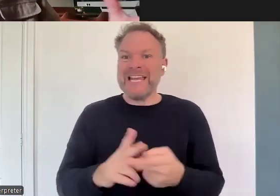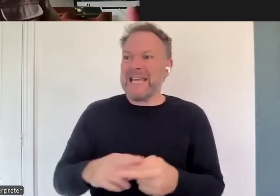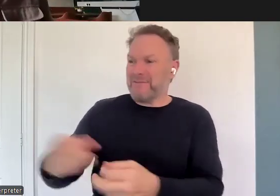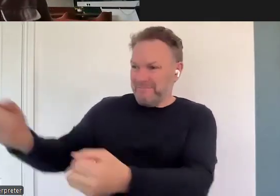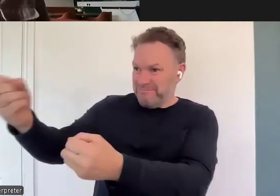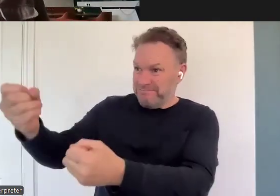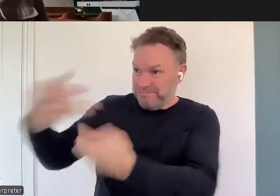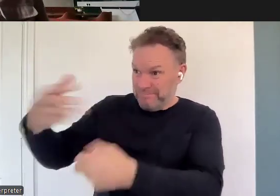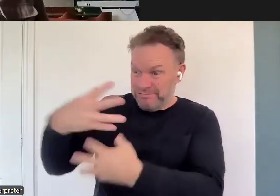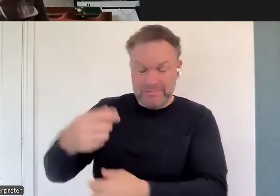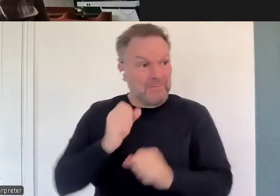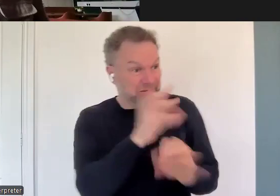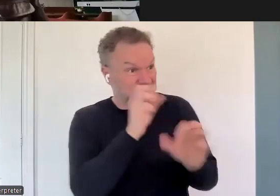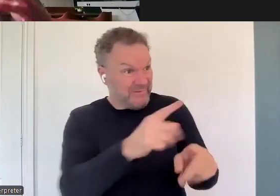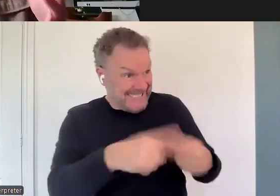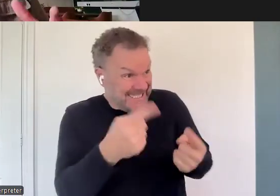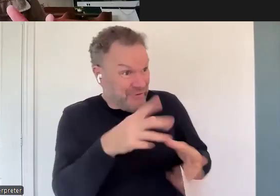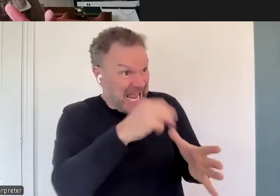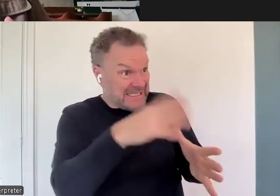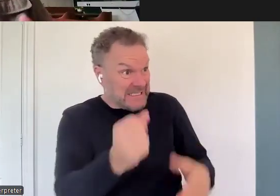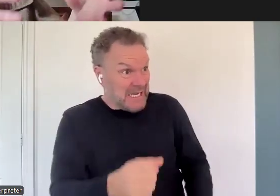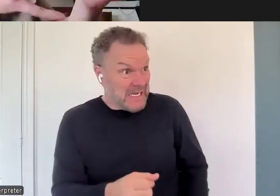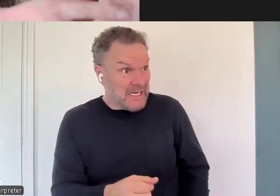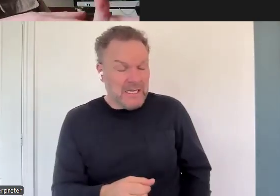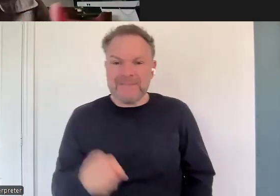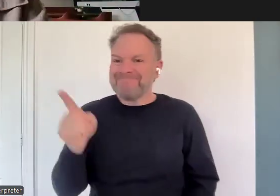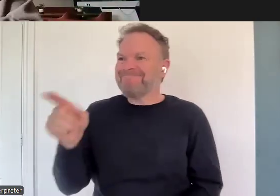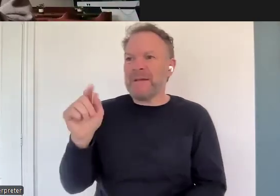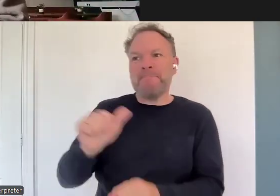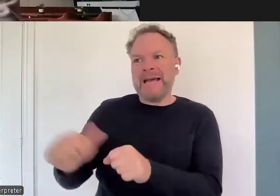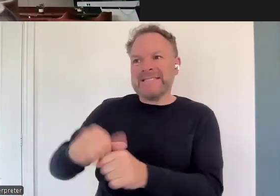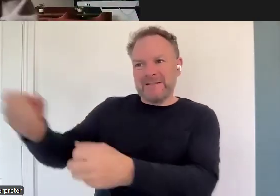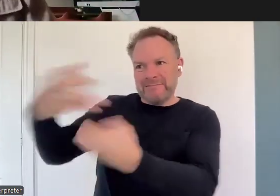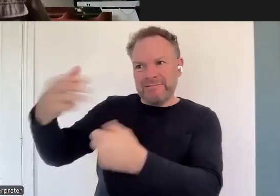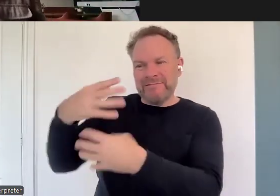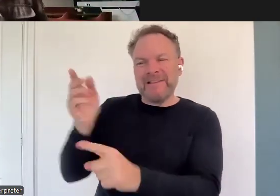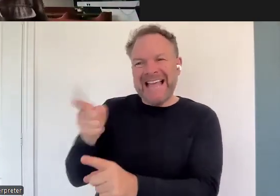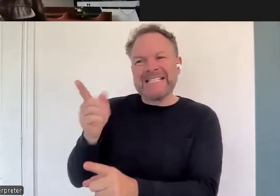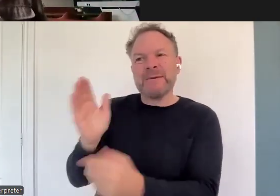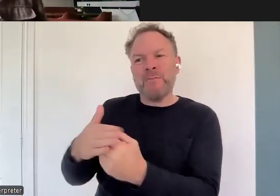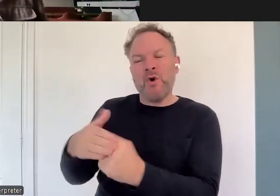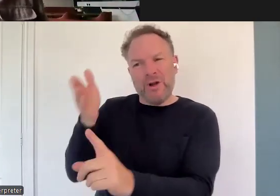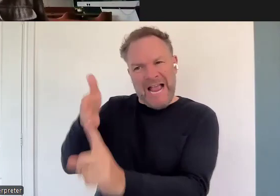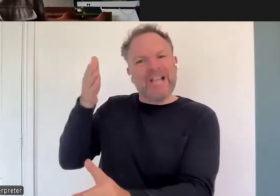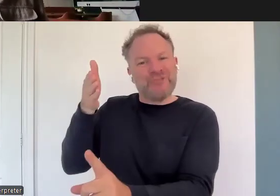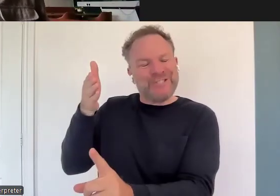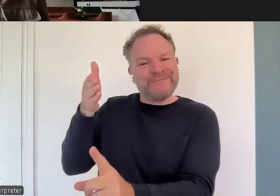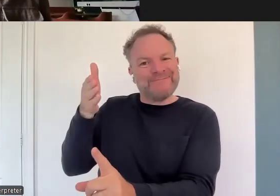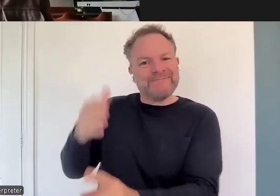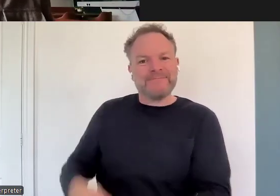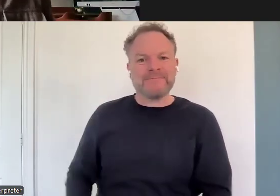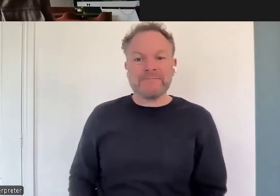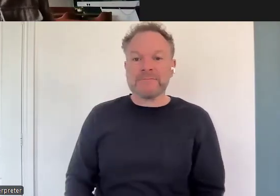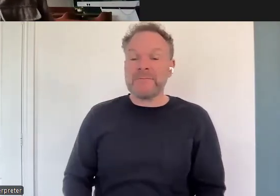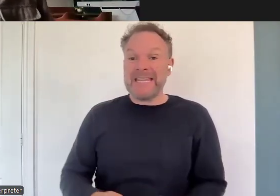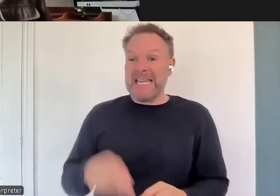a very different answer, then the qualitative would have been more accurate than the quantitative. If